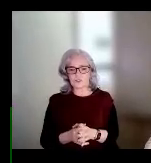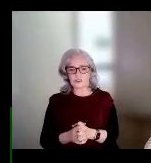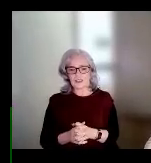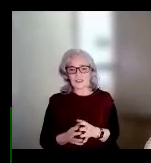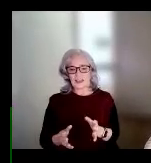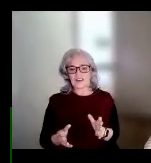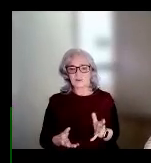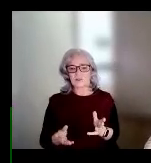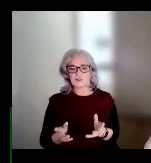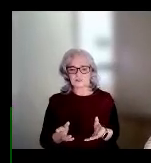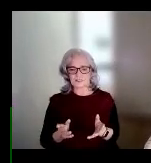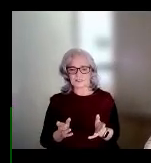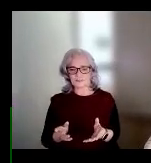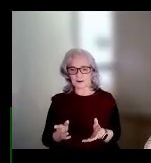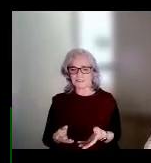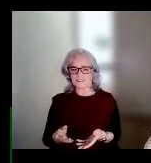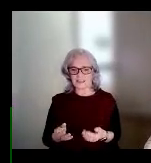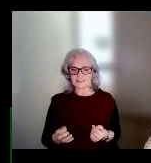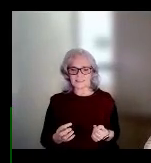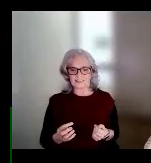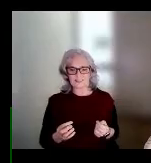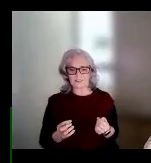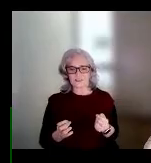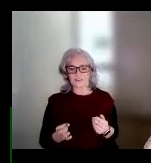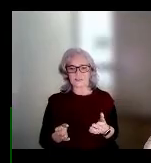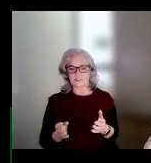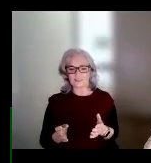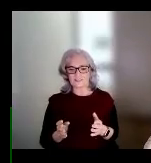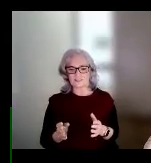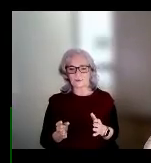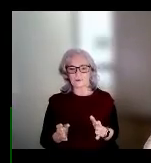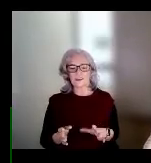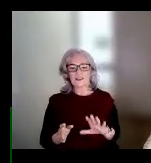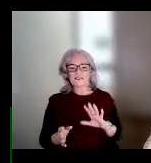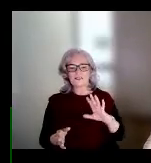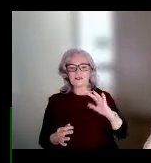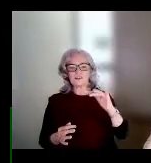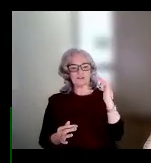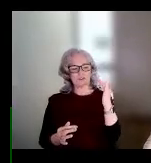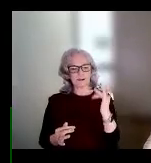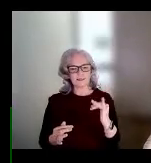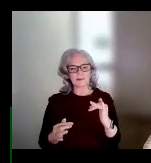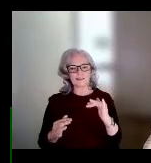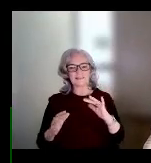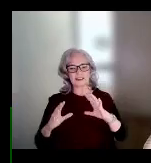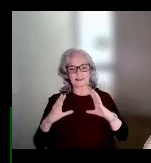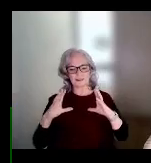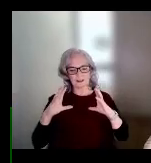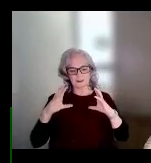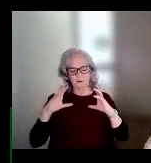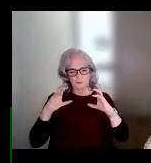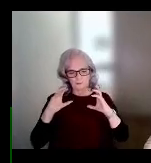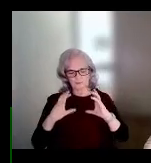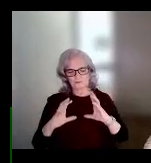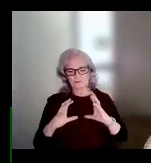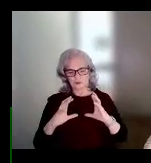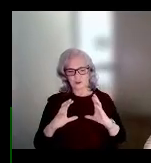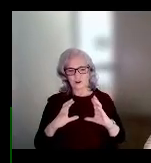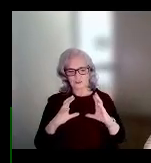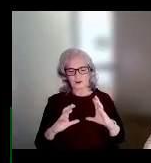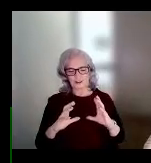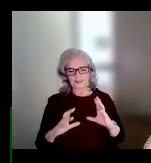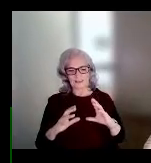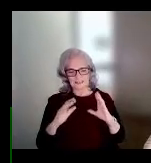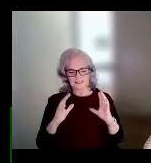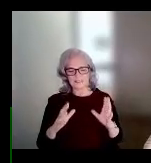and approach, and to reduce the disparities in access to the services and support. So those 4 aspects are for